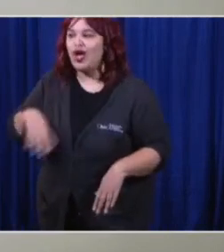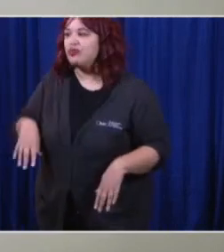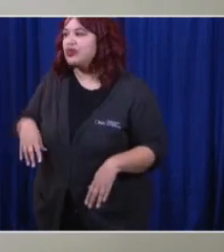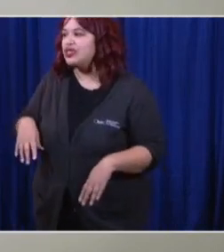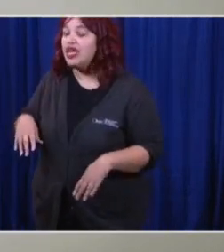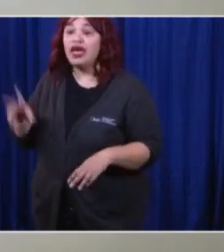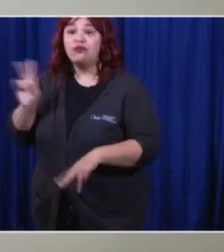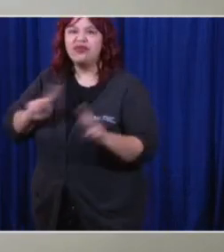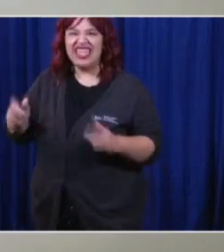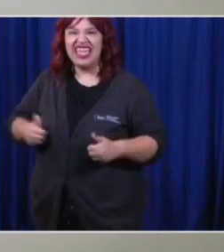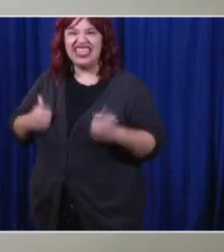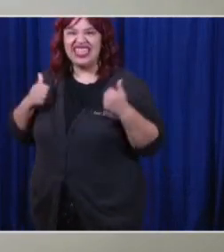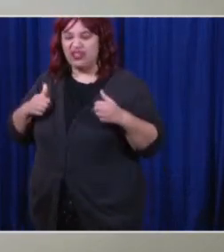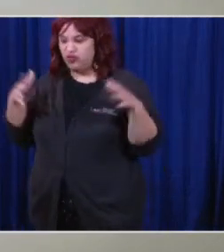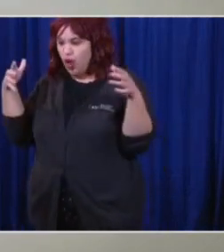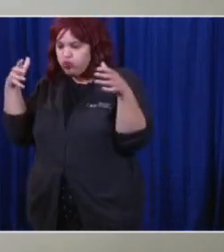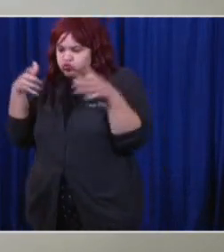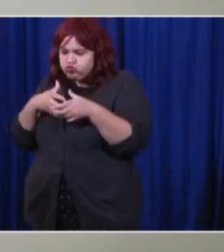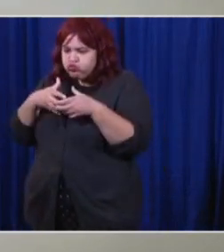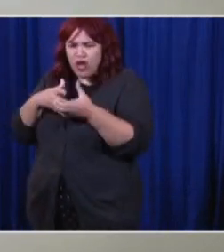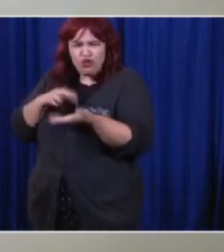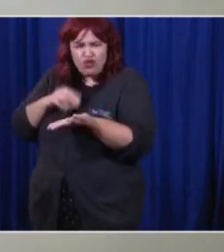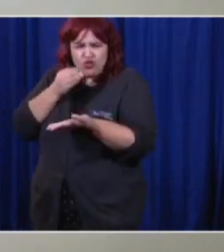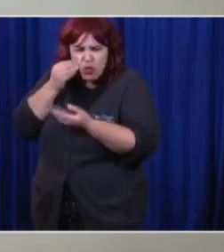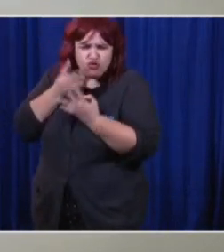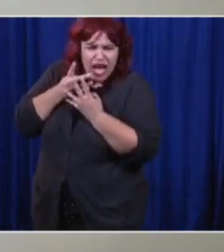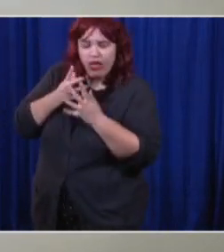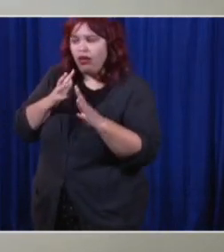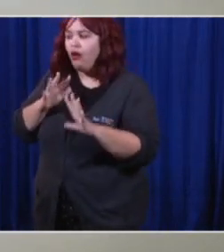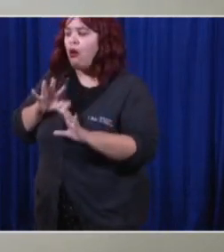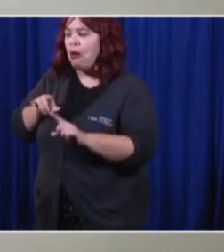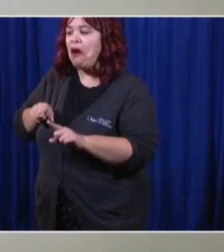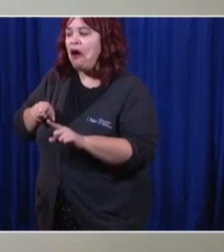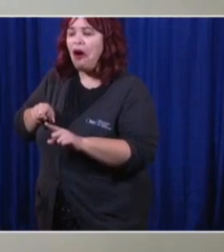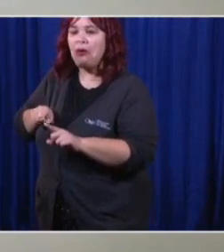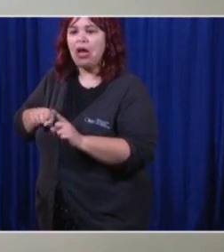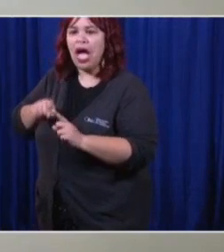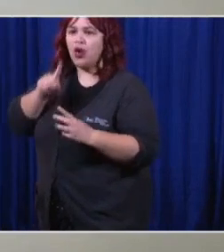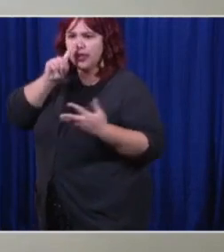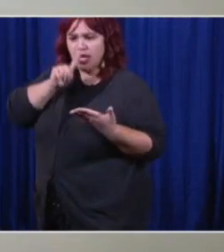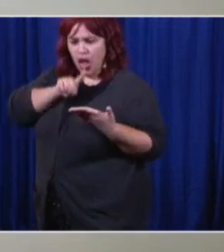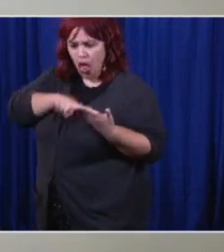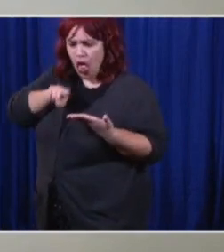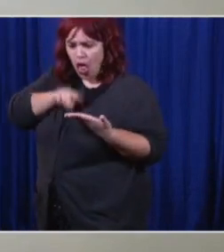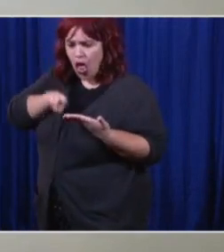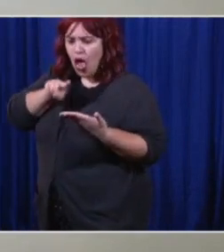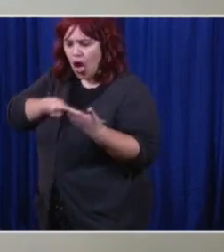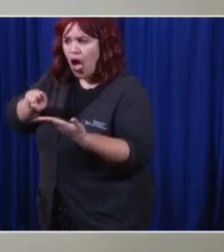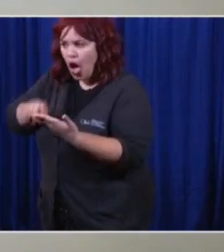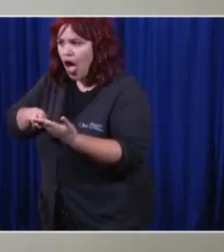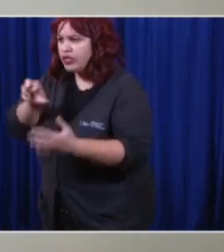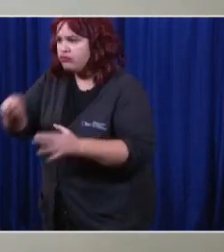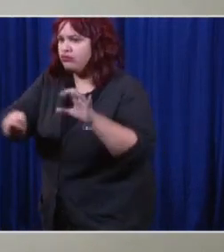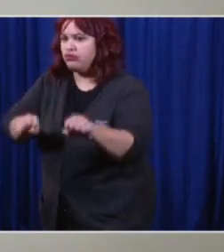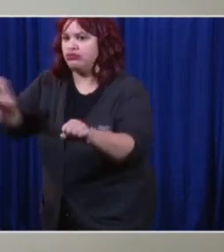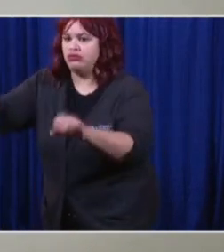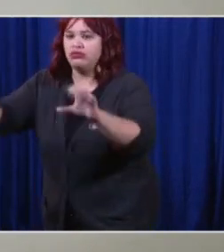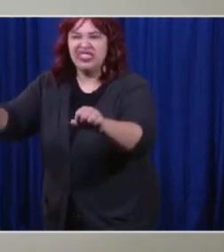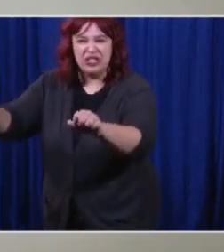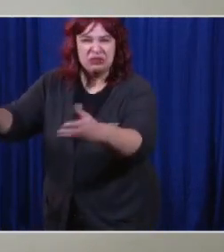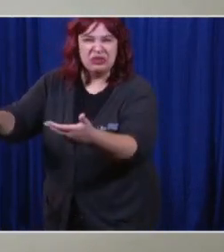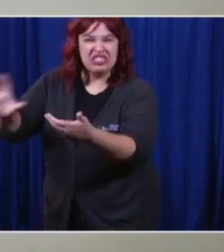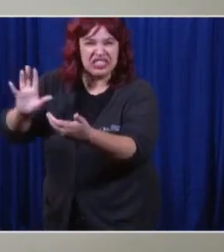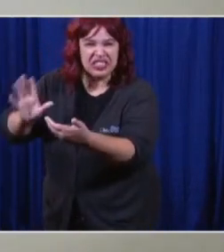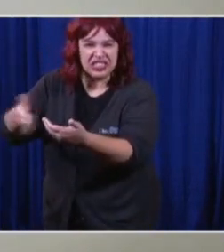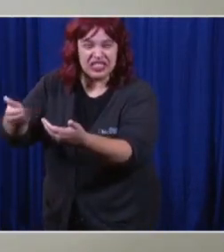is that we're seeing this spread happening in large part because individuals are dropping their guard. that they're in their own